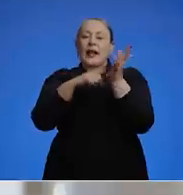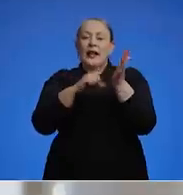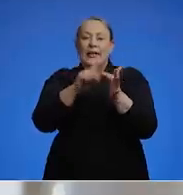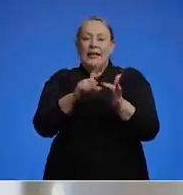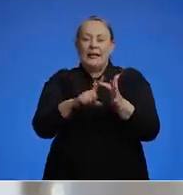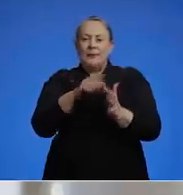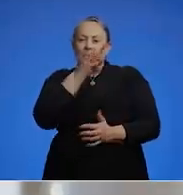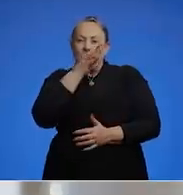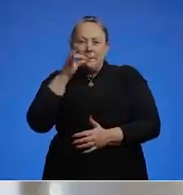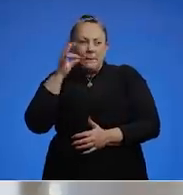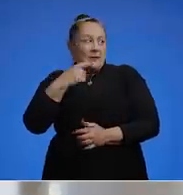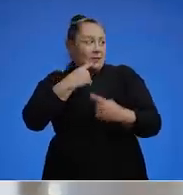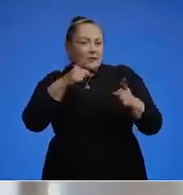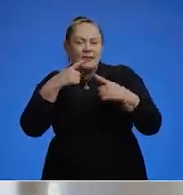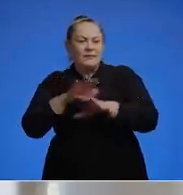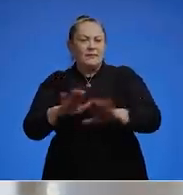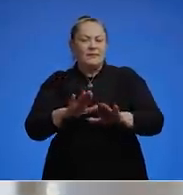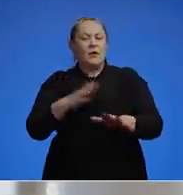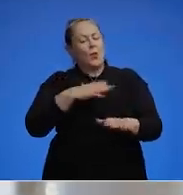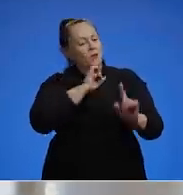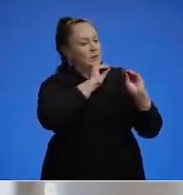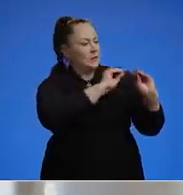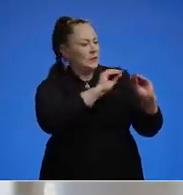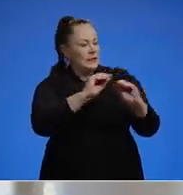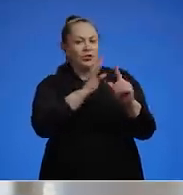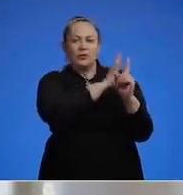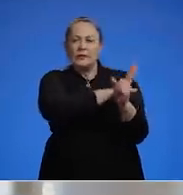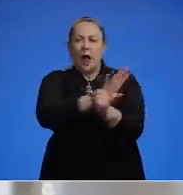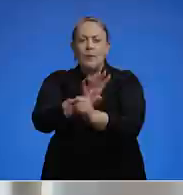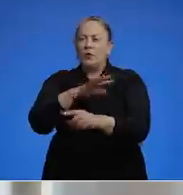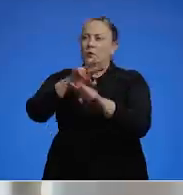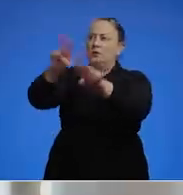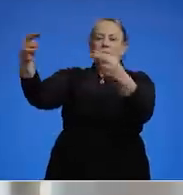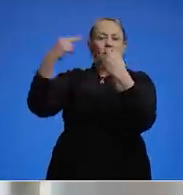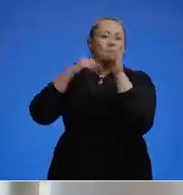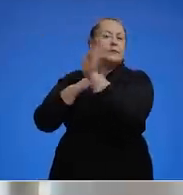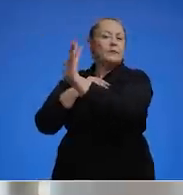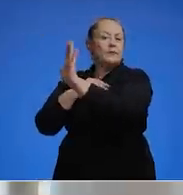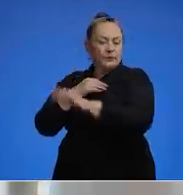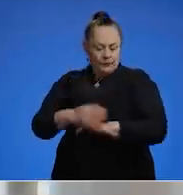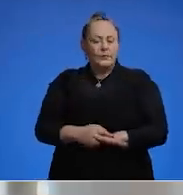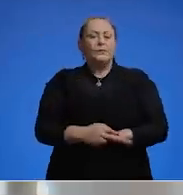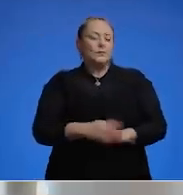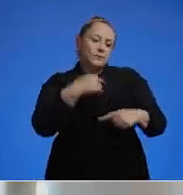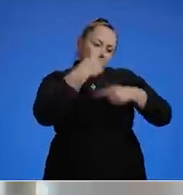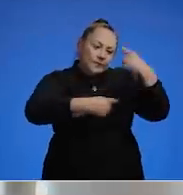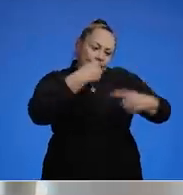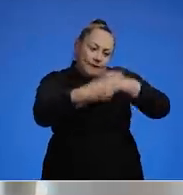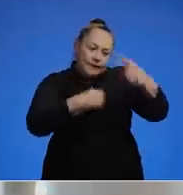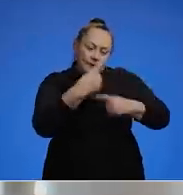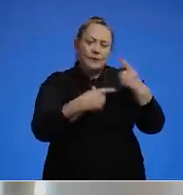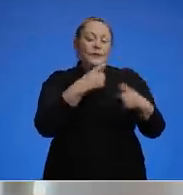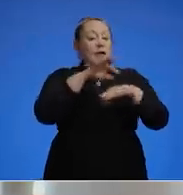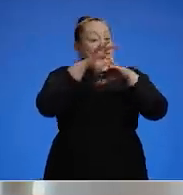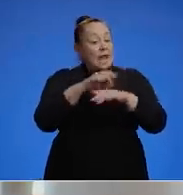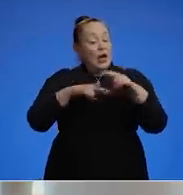to know, because he was instructing his disciples. He was telling them, "The Son of Man will be delivered into